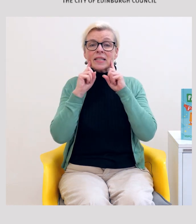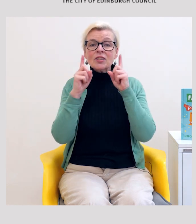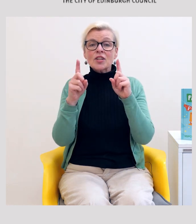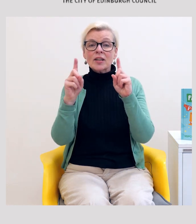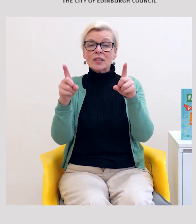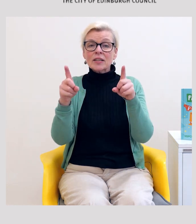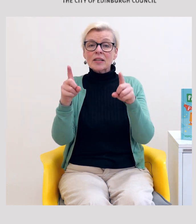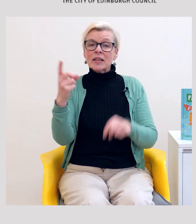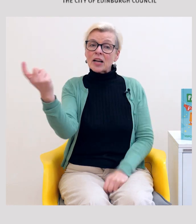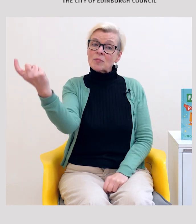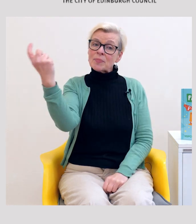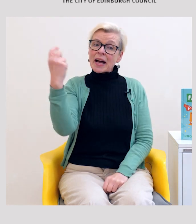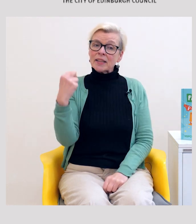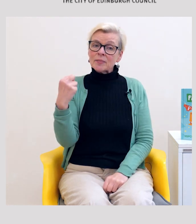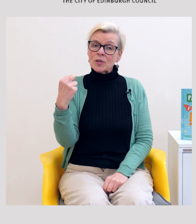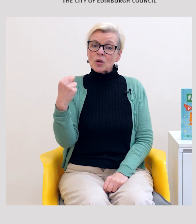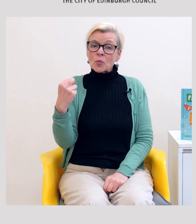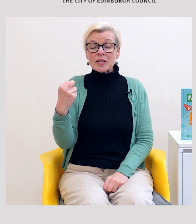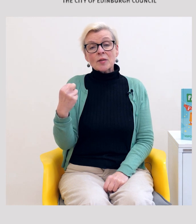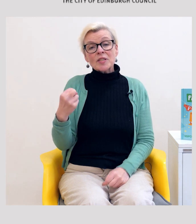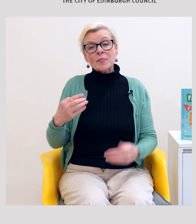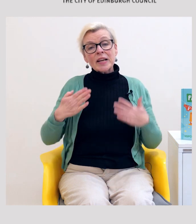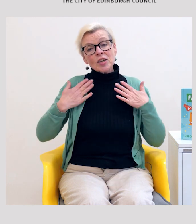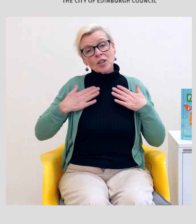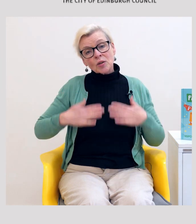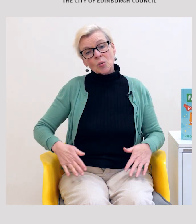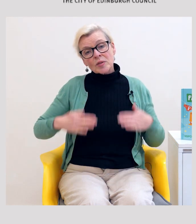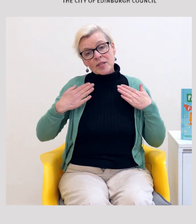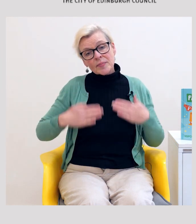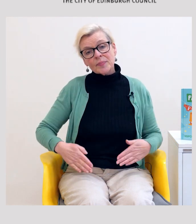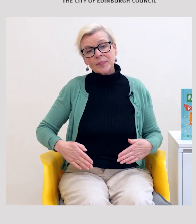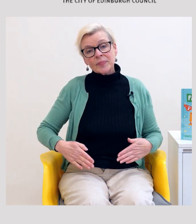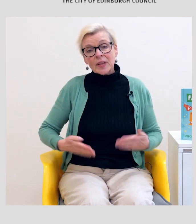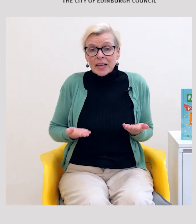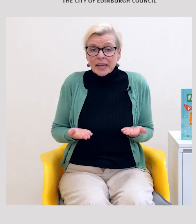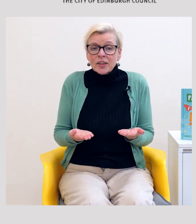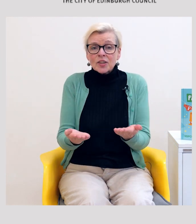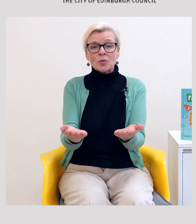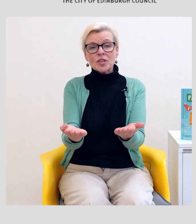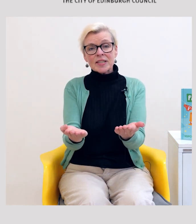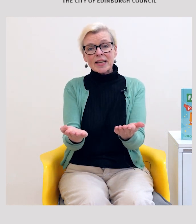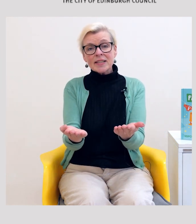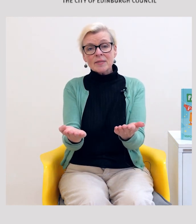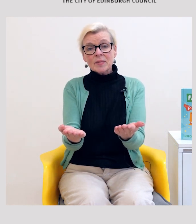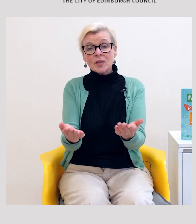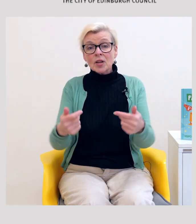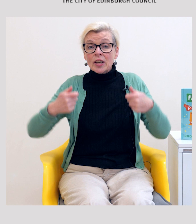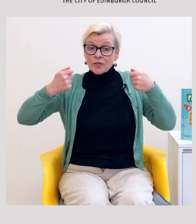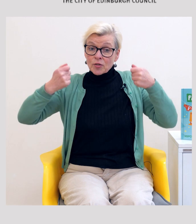Pantosaurus's teacher comes back with some spare clothes. Here you go, she